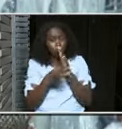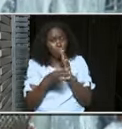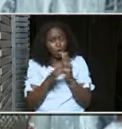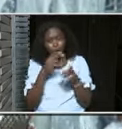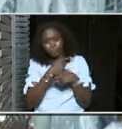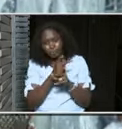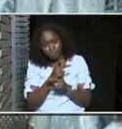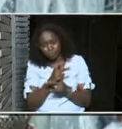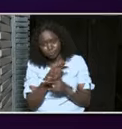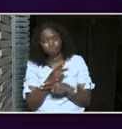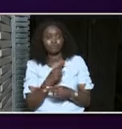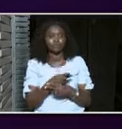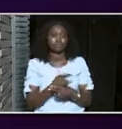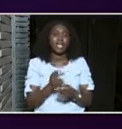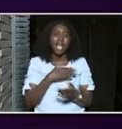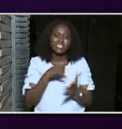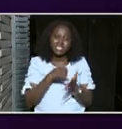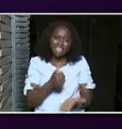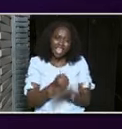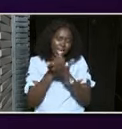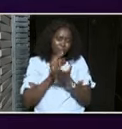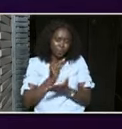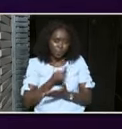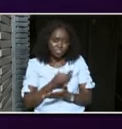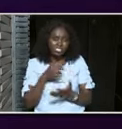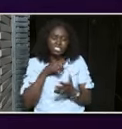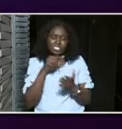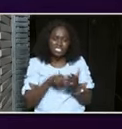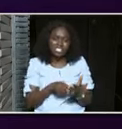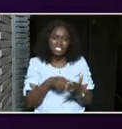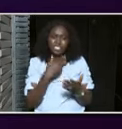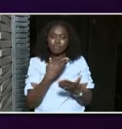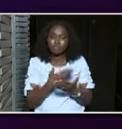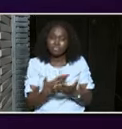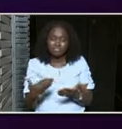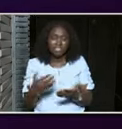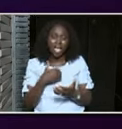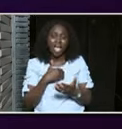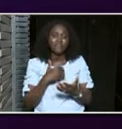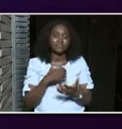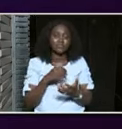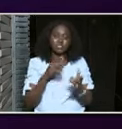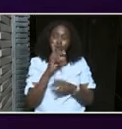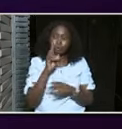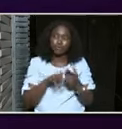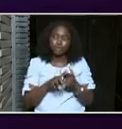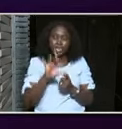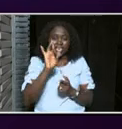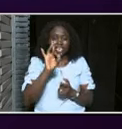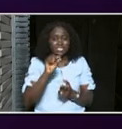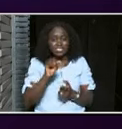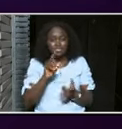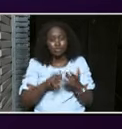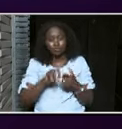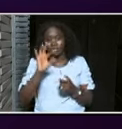oil product and help us. And I will tell you that this product is actually up to 80 to 90% good compared